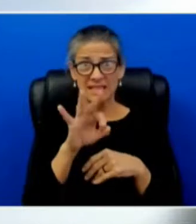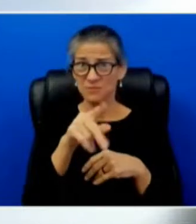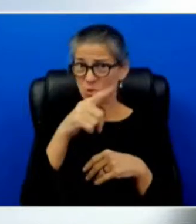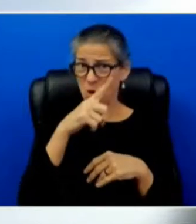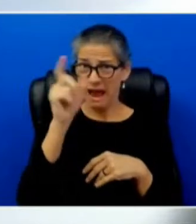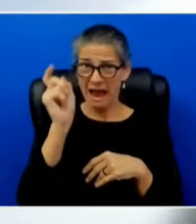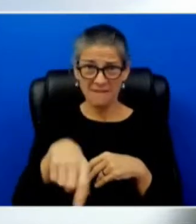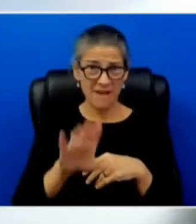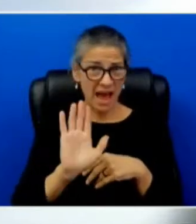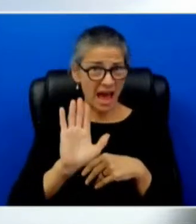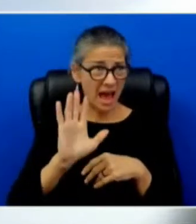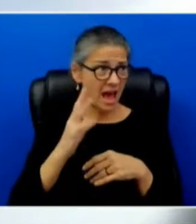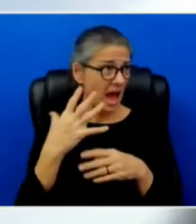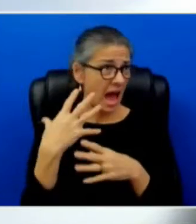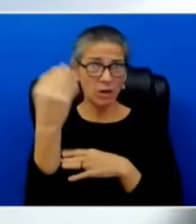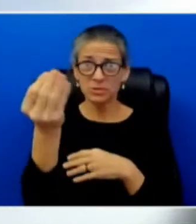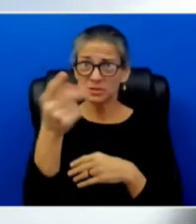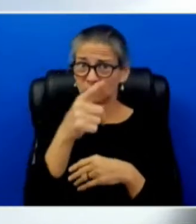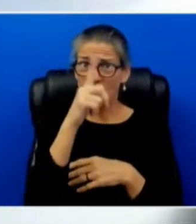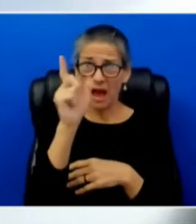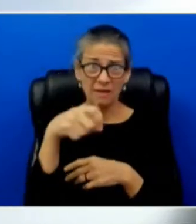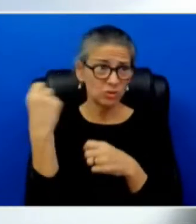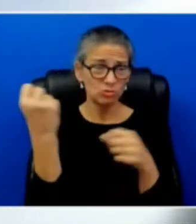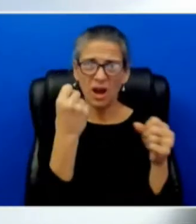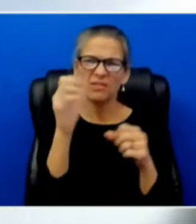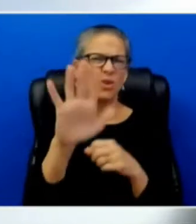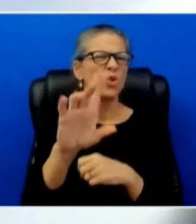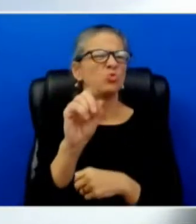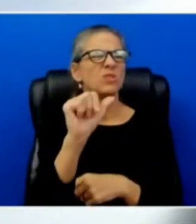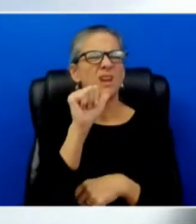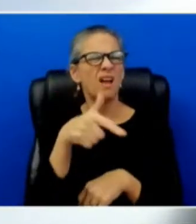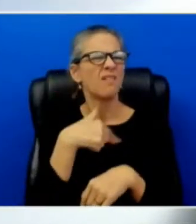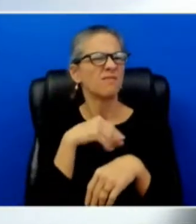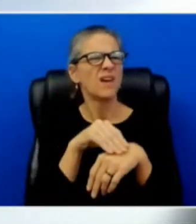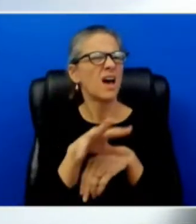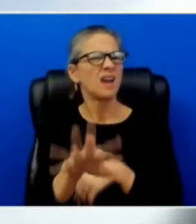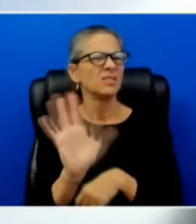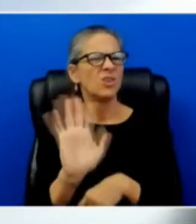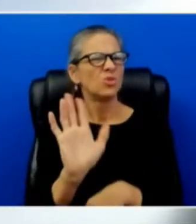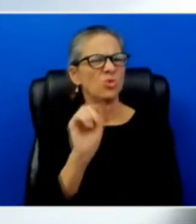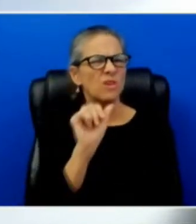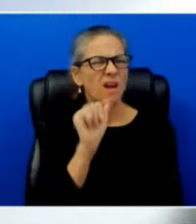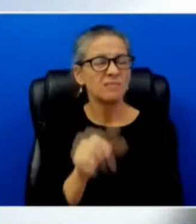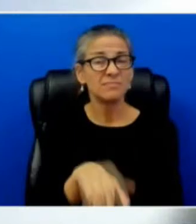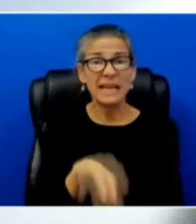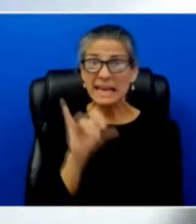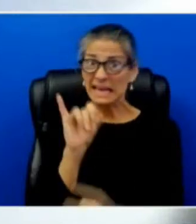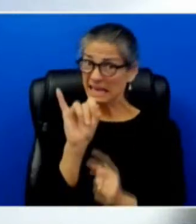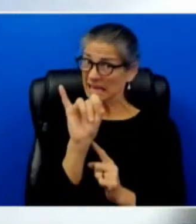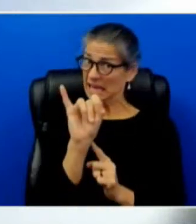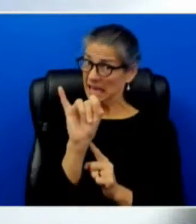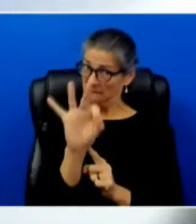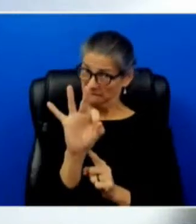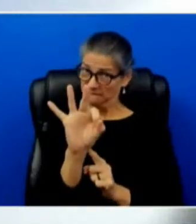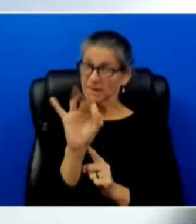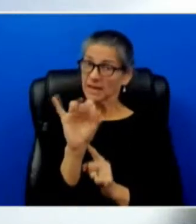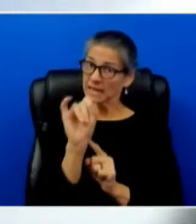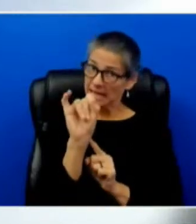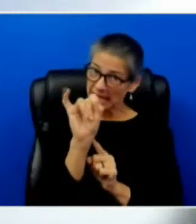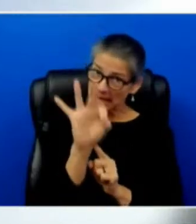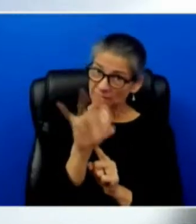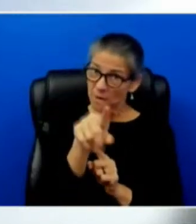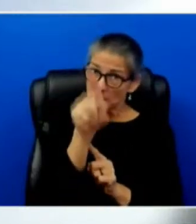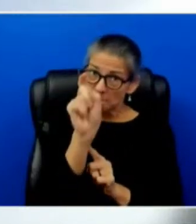if you don't have to get out in this weather, do not do it. Now, some tips. If you do get out, have a car